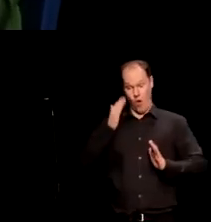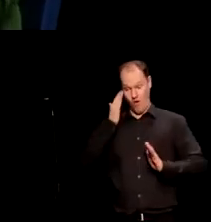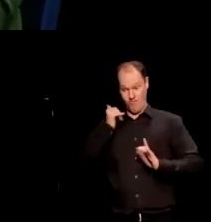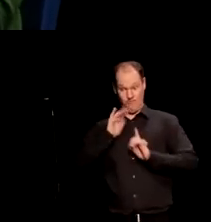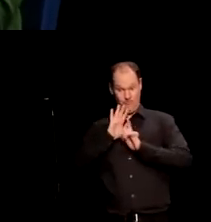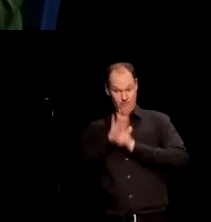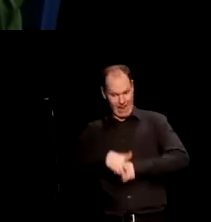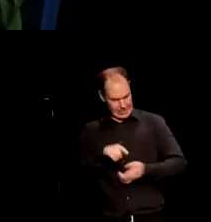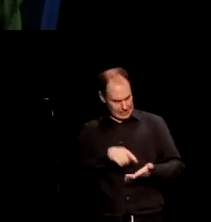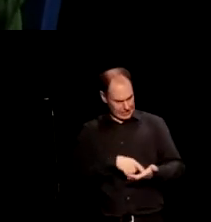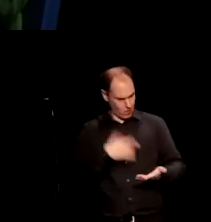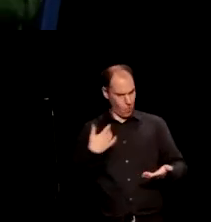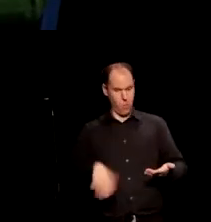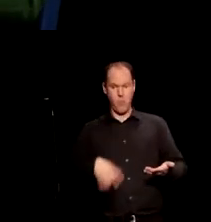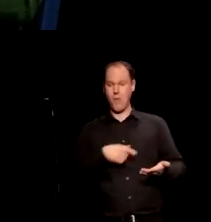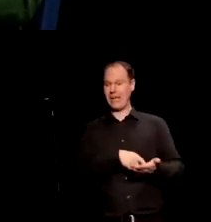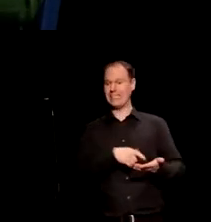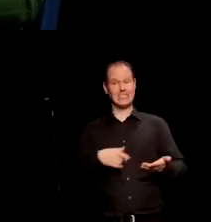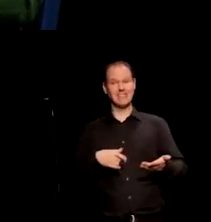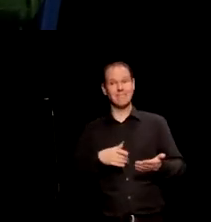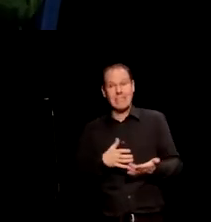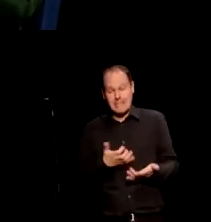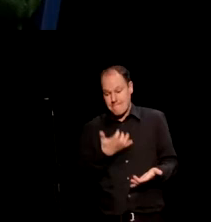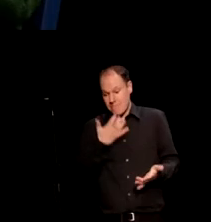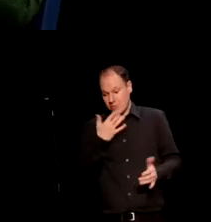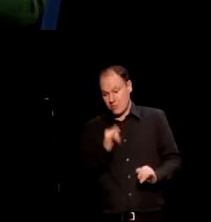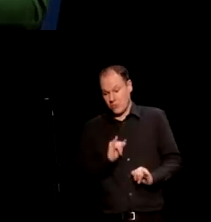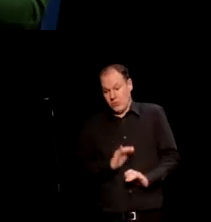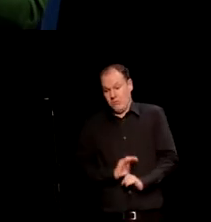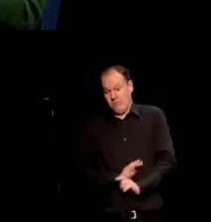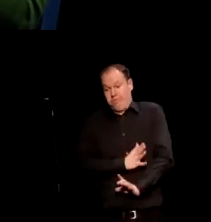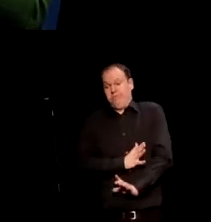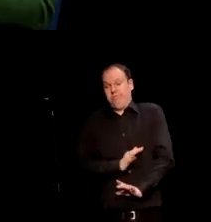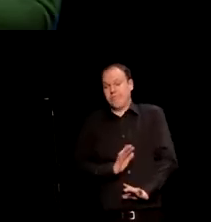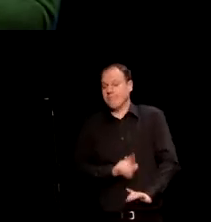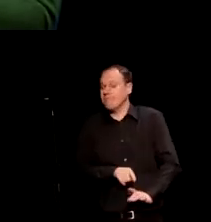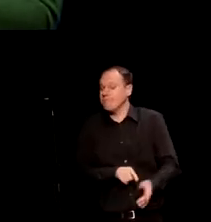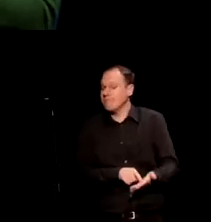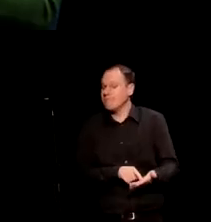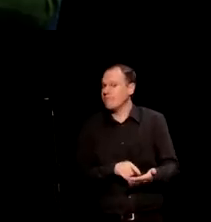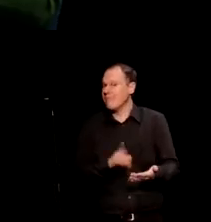material as a researcher is an unpleasant experience. And to think about